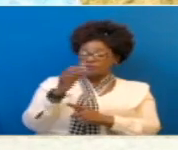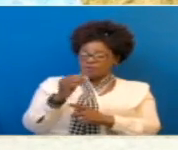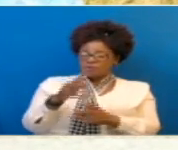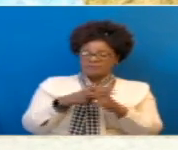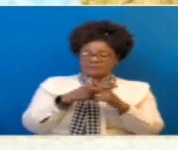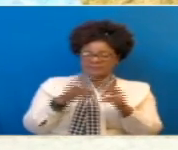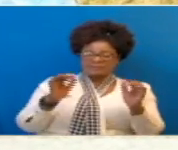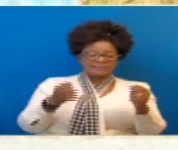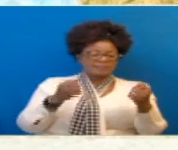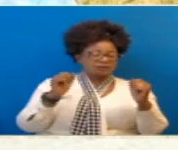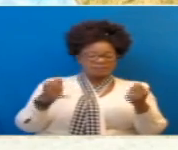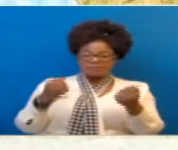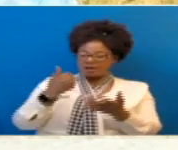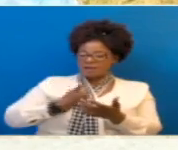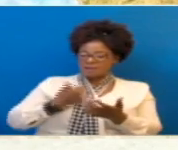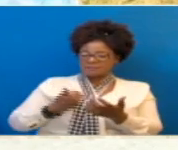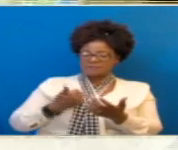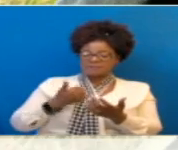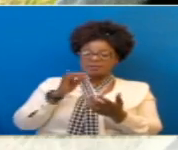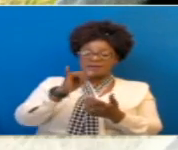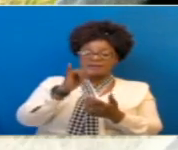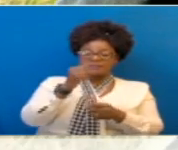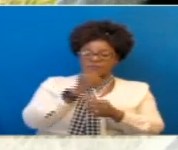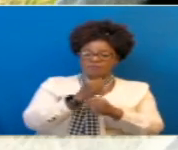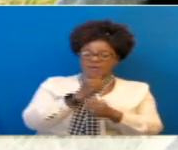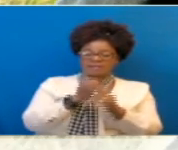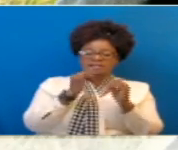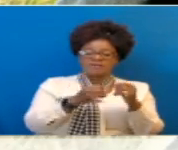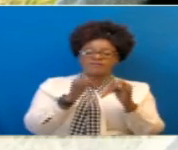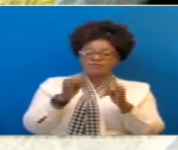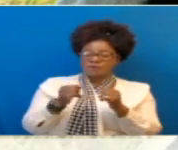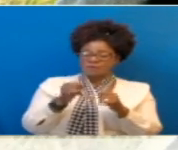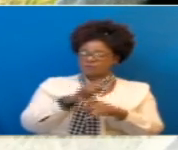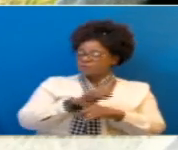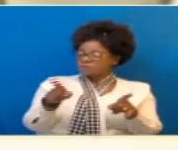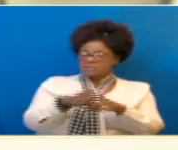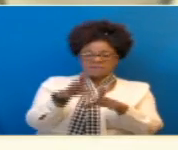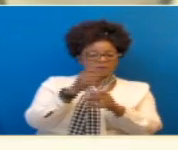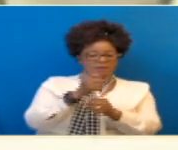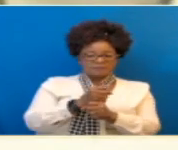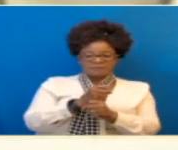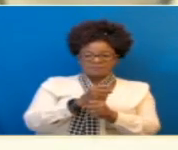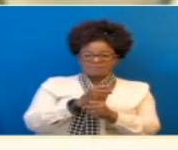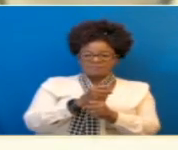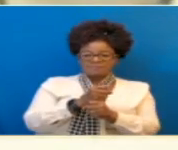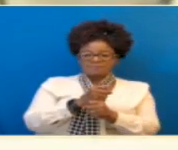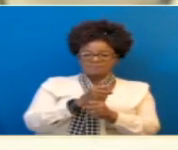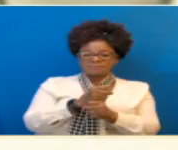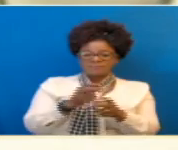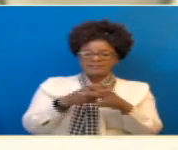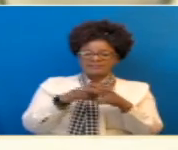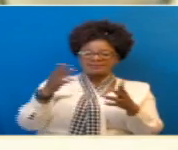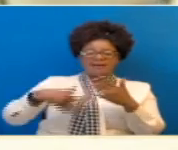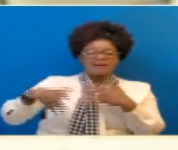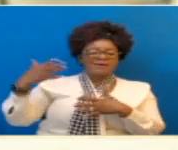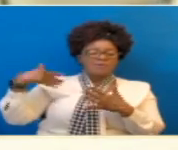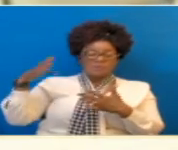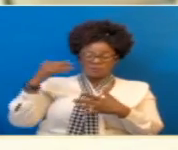started rescuing girls, and at that point was only doing it as an individual and not as an organization. The work I started way back in